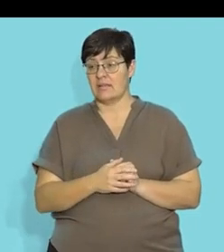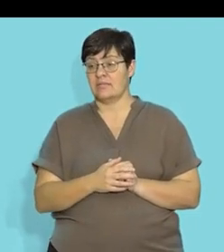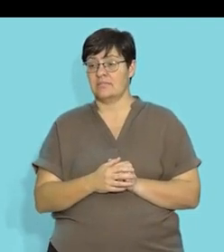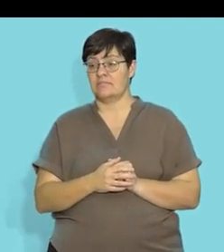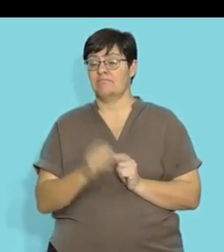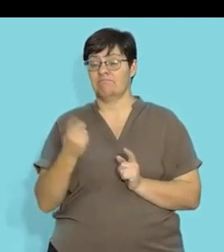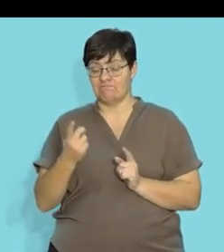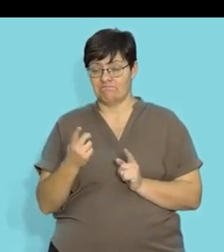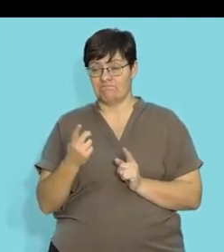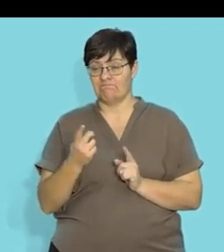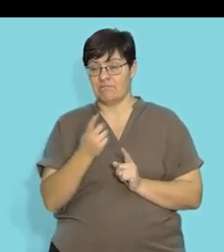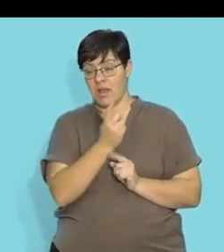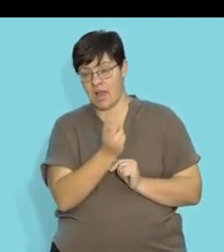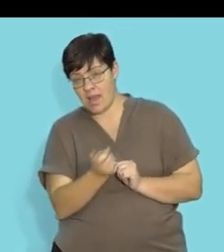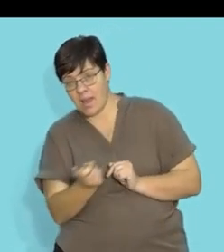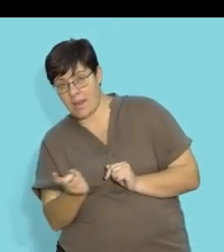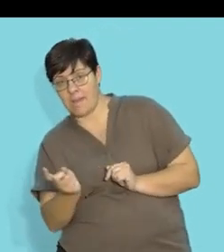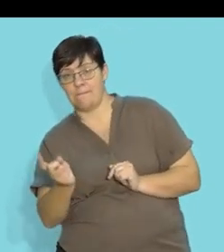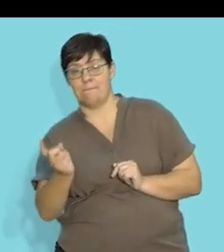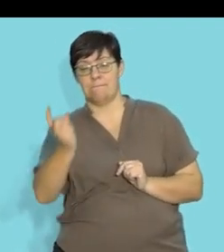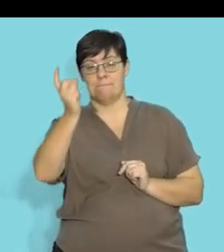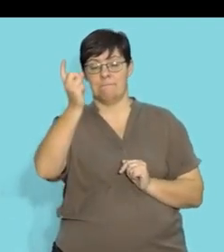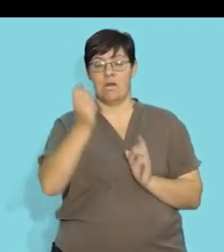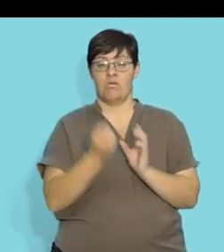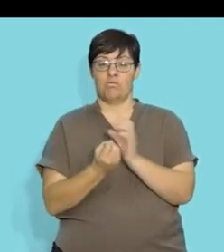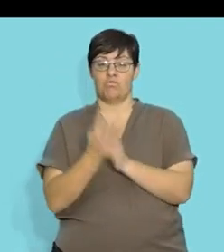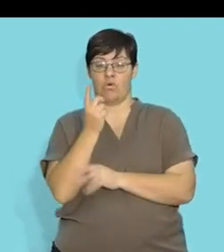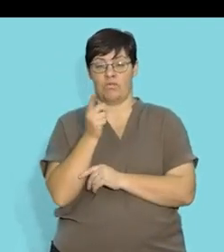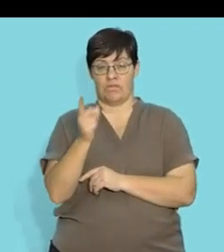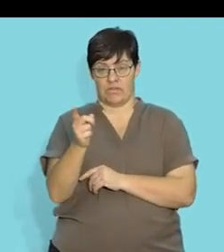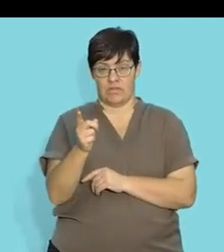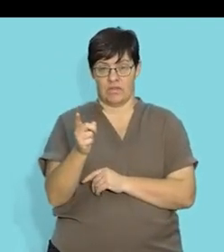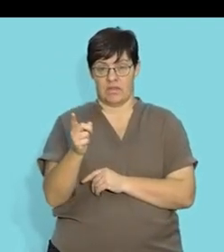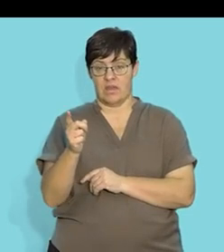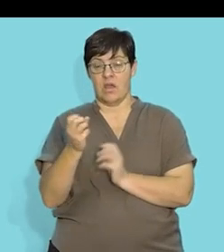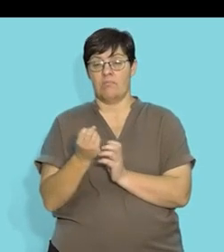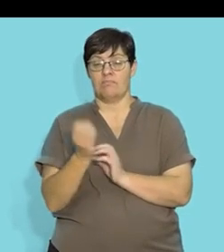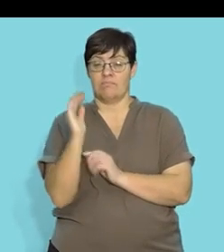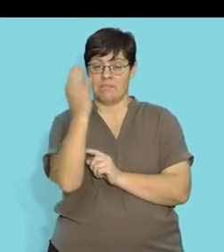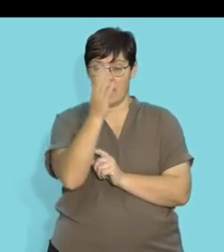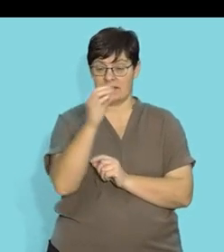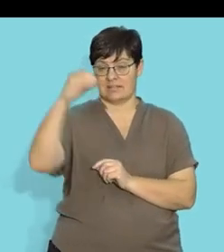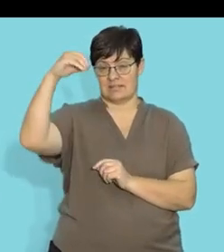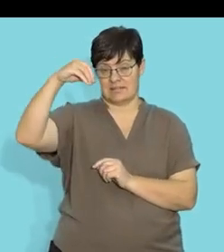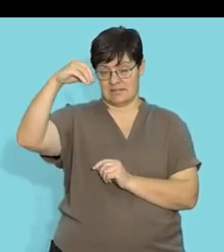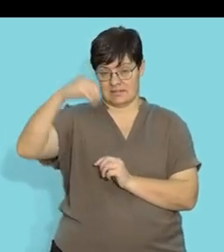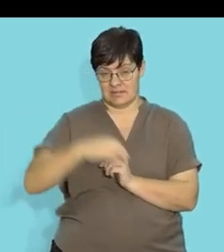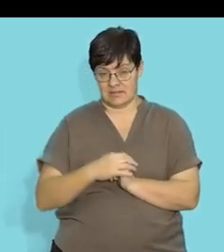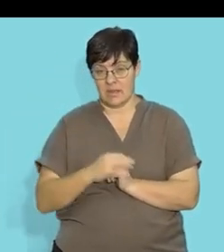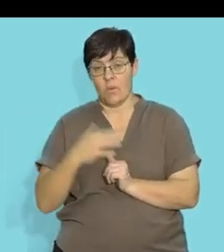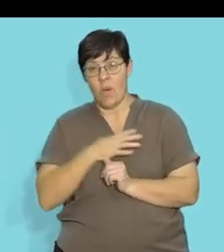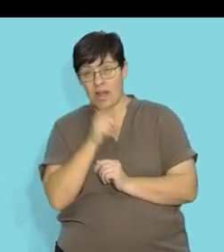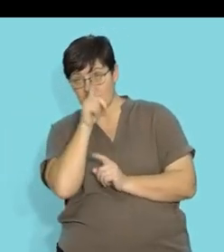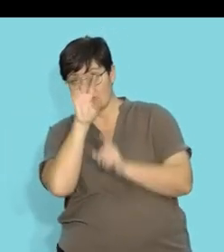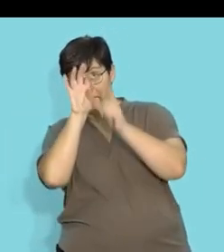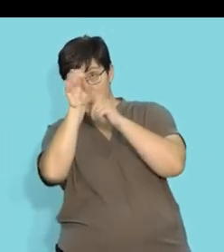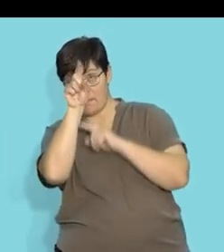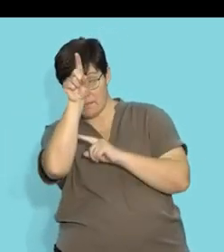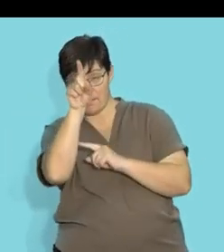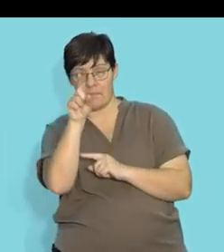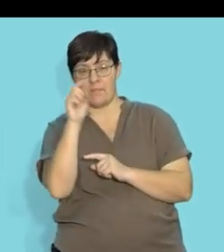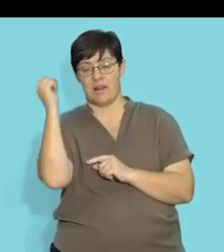that the shoot tends to curve upwards, stimulating the growth of the tips of the apical buds towards